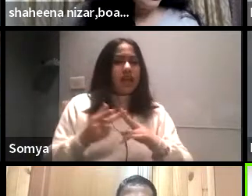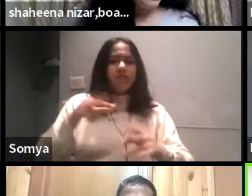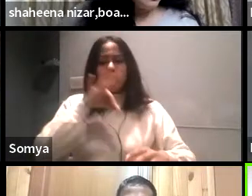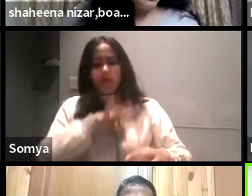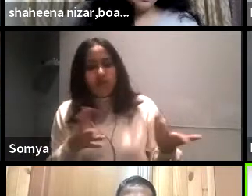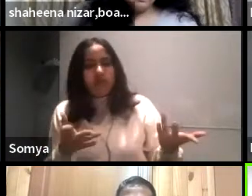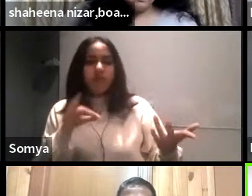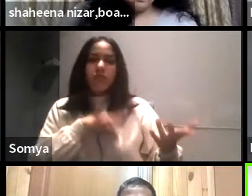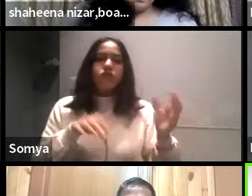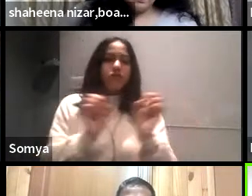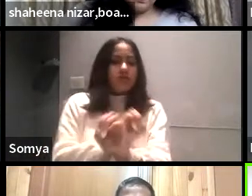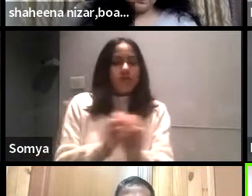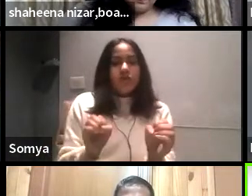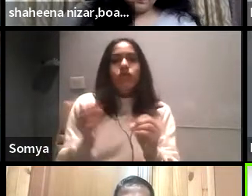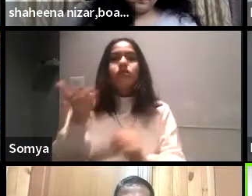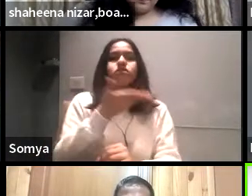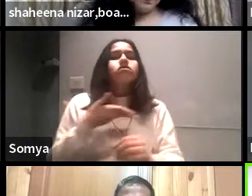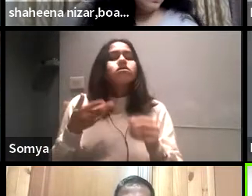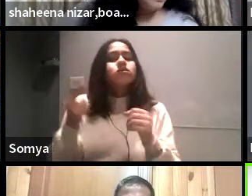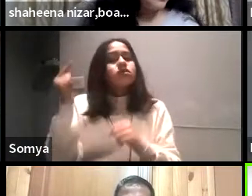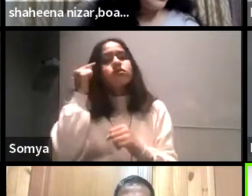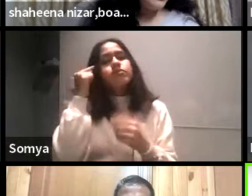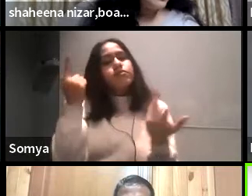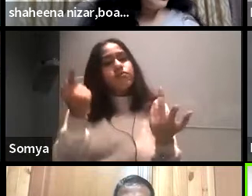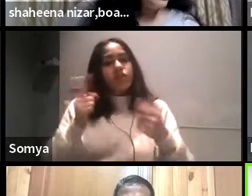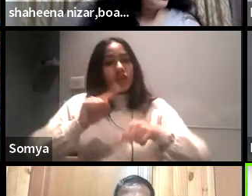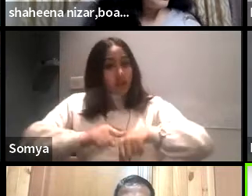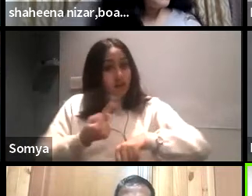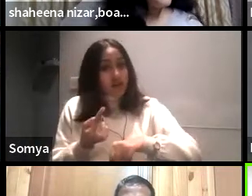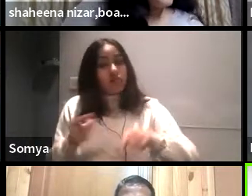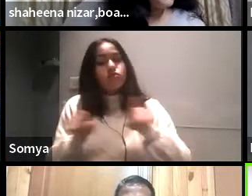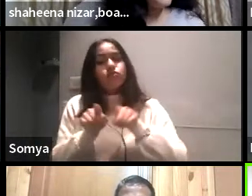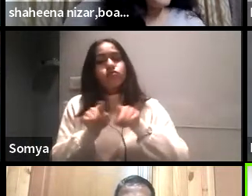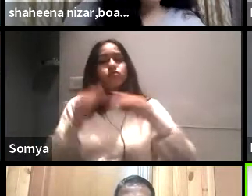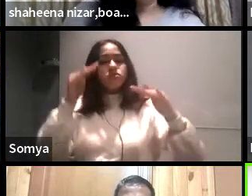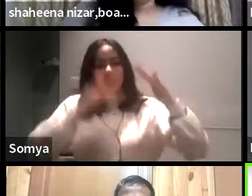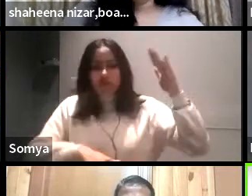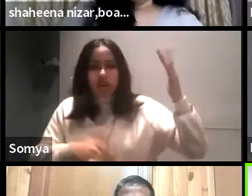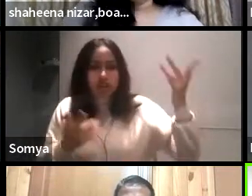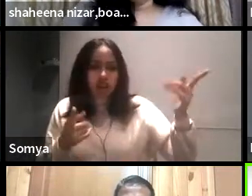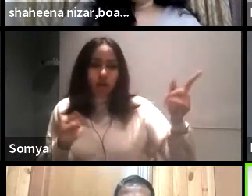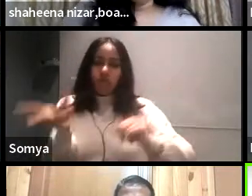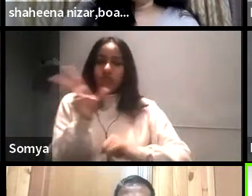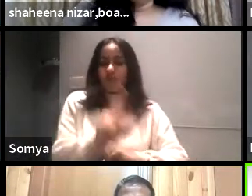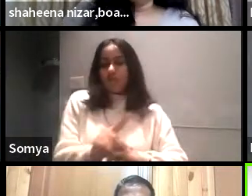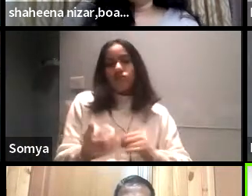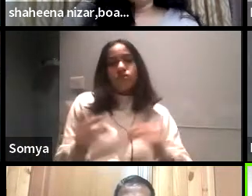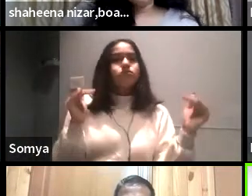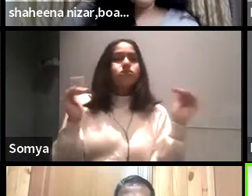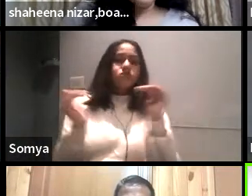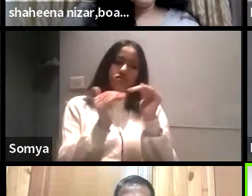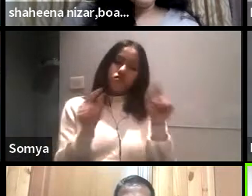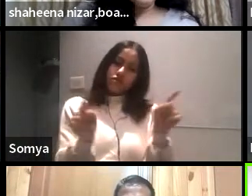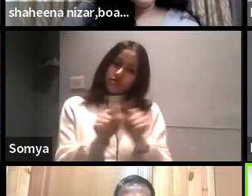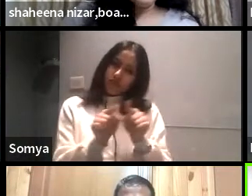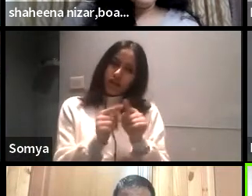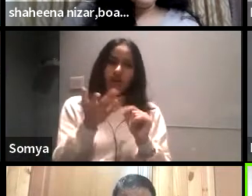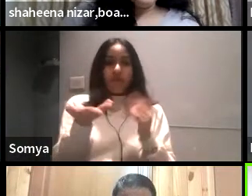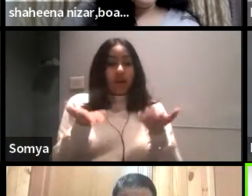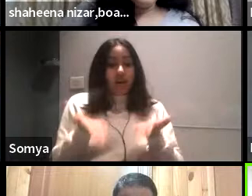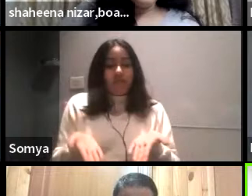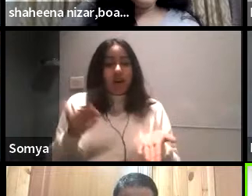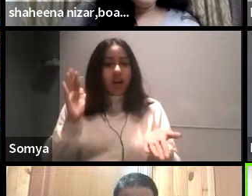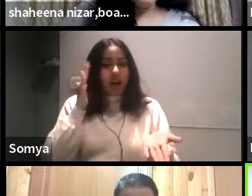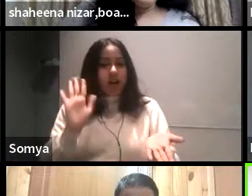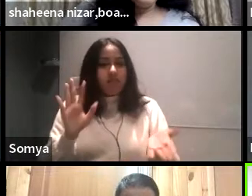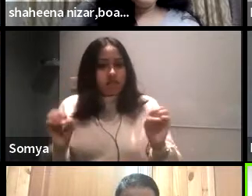non-profit organization, opportunity to demonstrate this commitment once again, which, we have